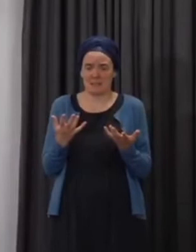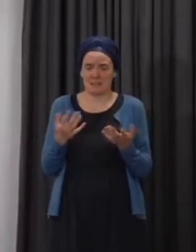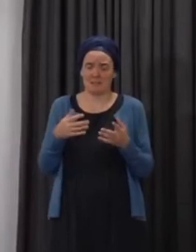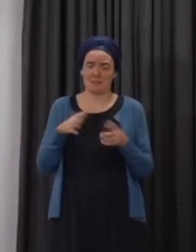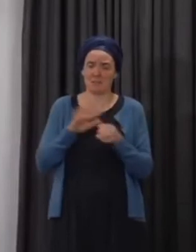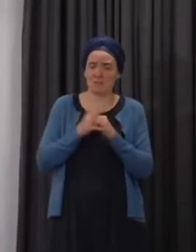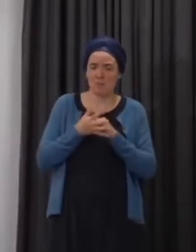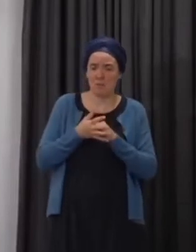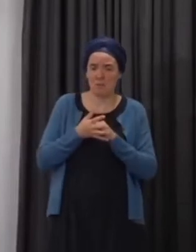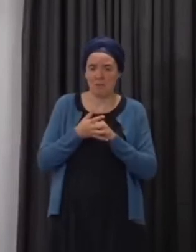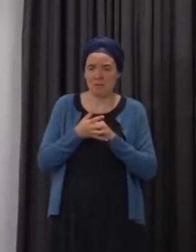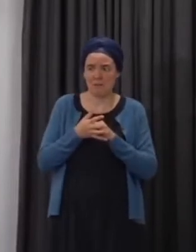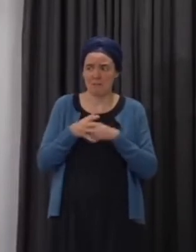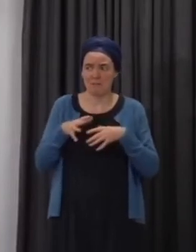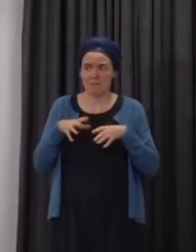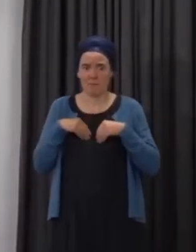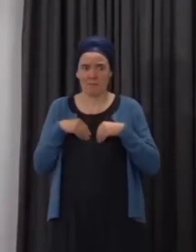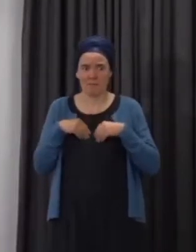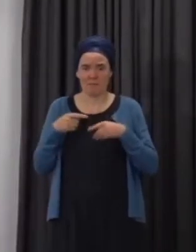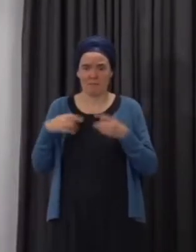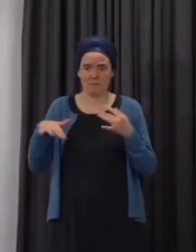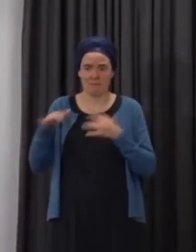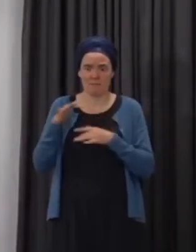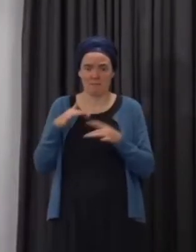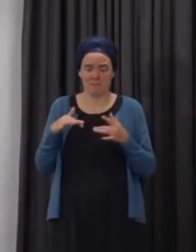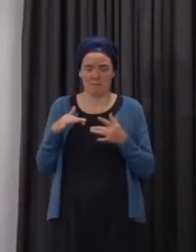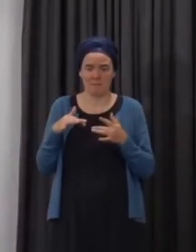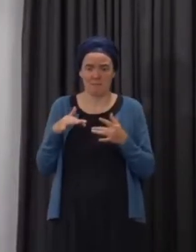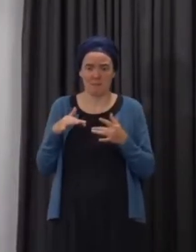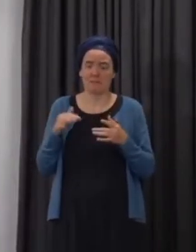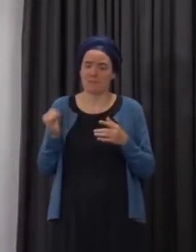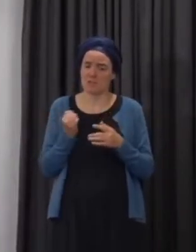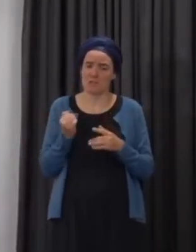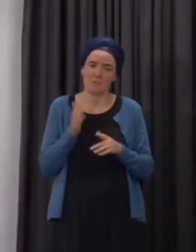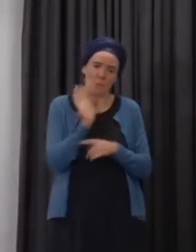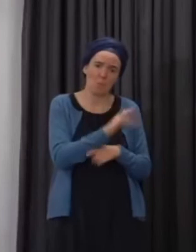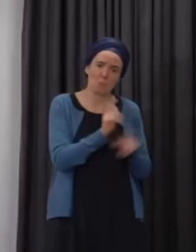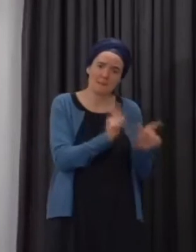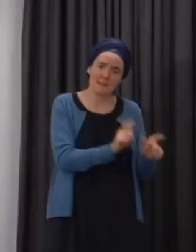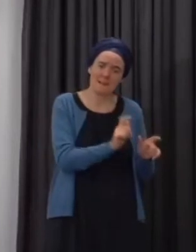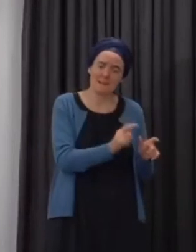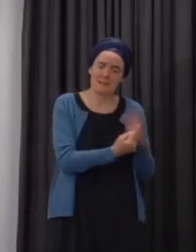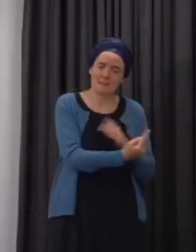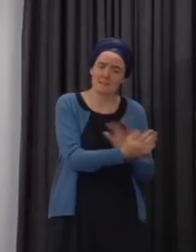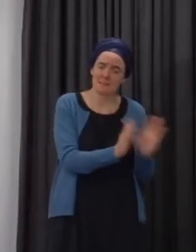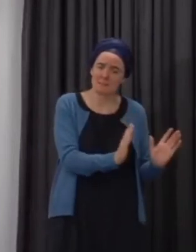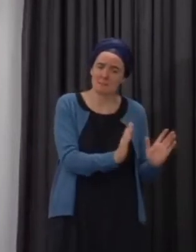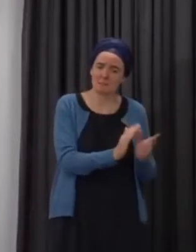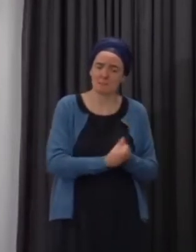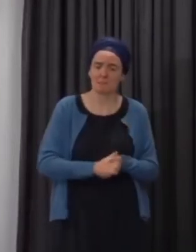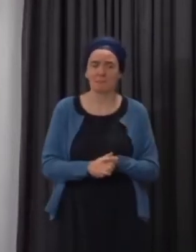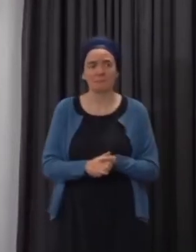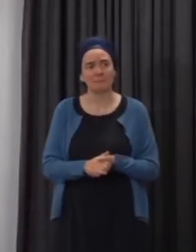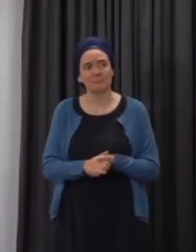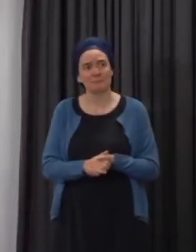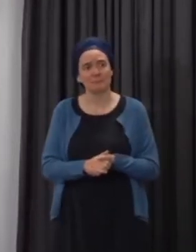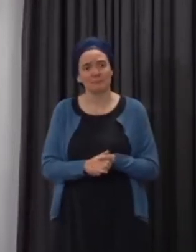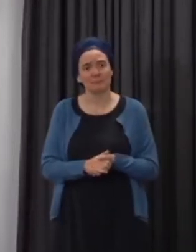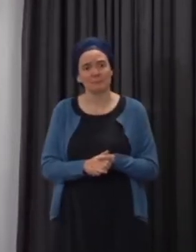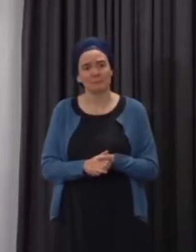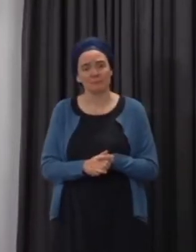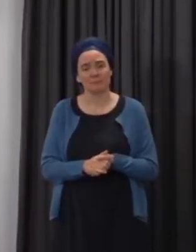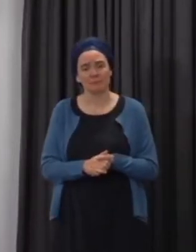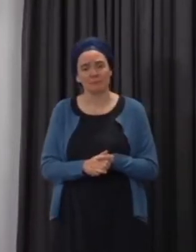always encouraged more people than are likely to have the virus to come in to be tested. So actually, we're getting in quite a wide basket of